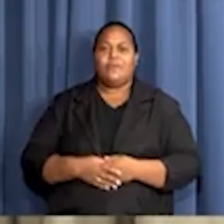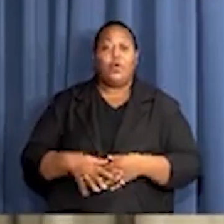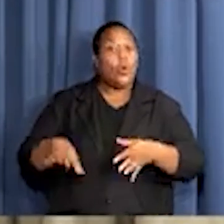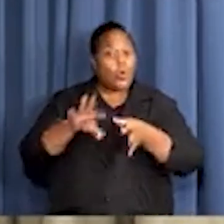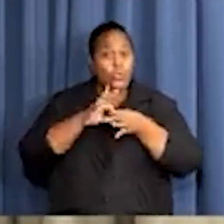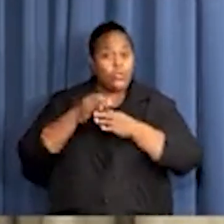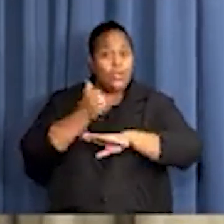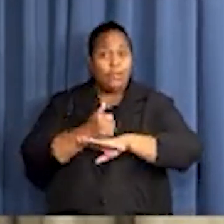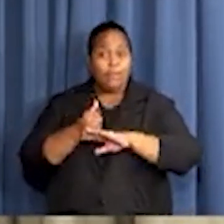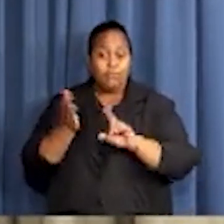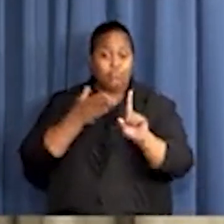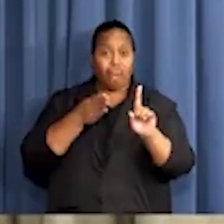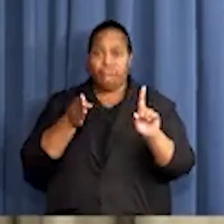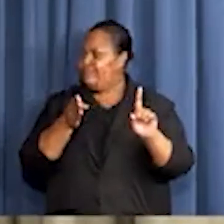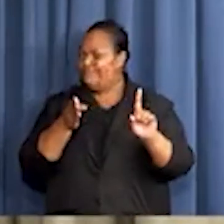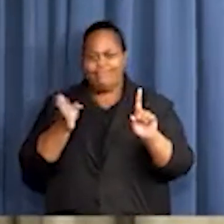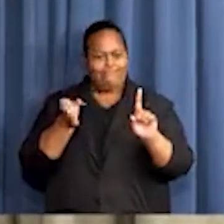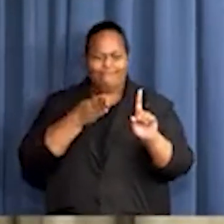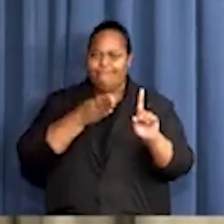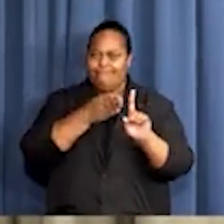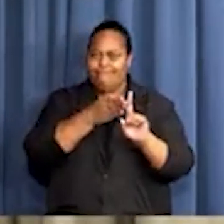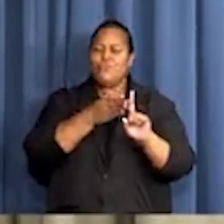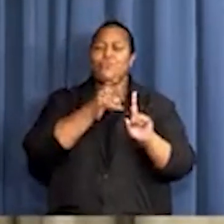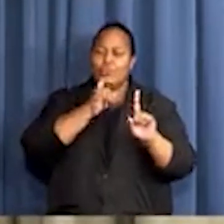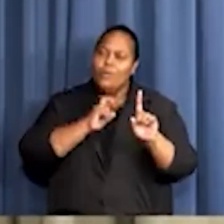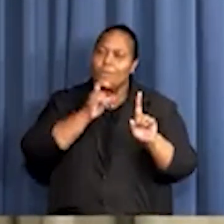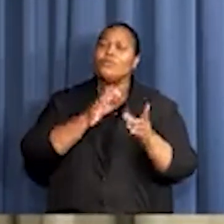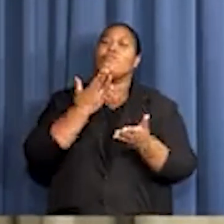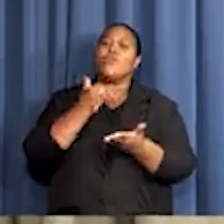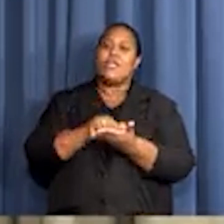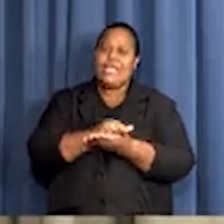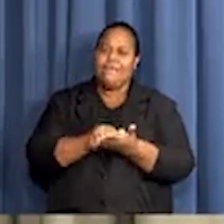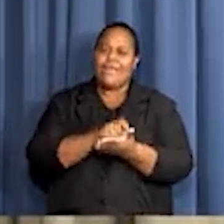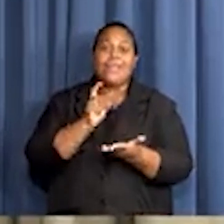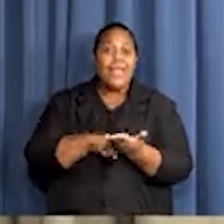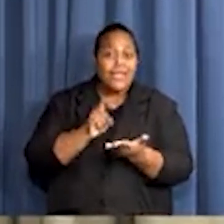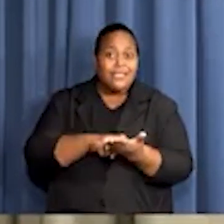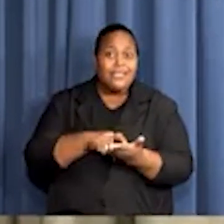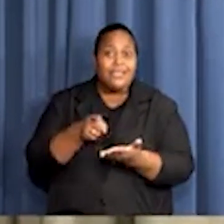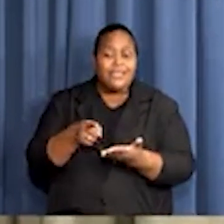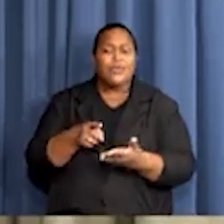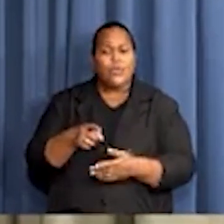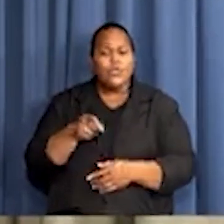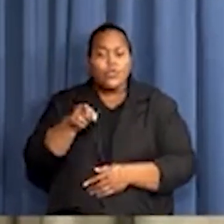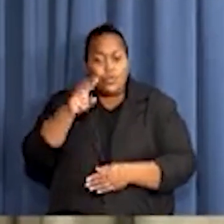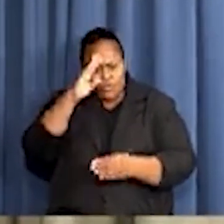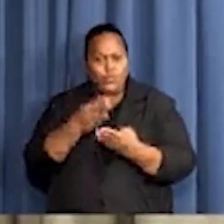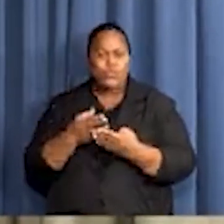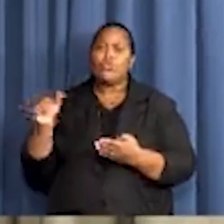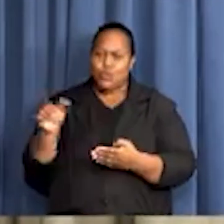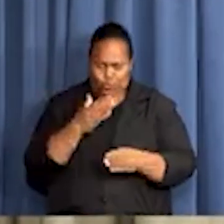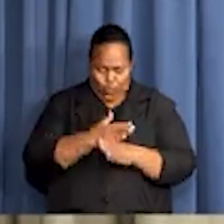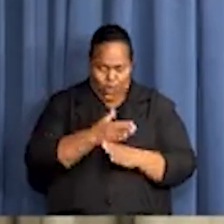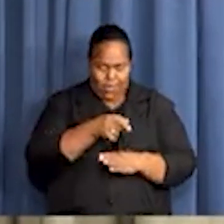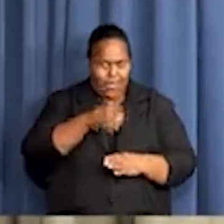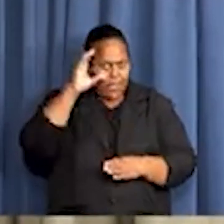undeterred in its promise to forgive TELS debt on the basis that students will do service to the country